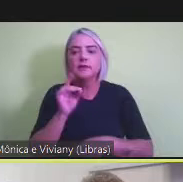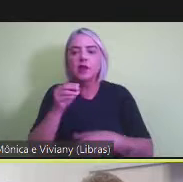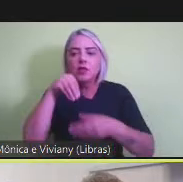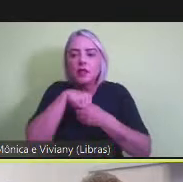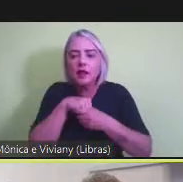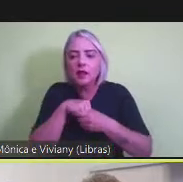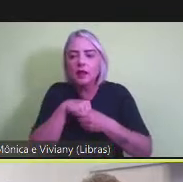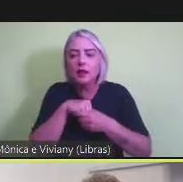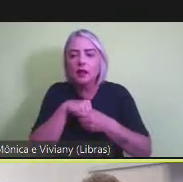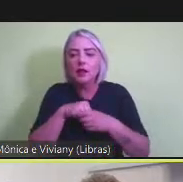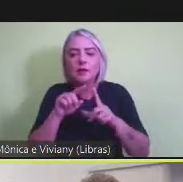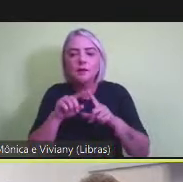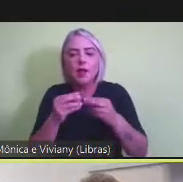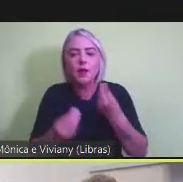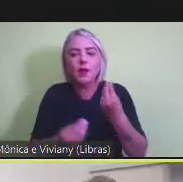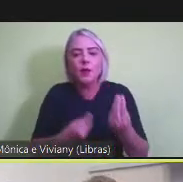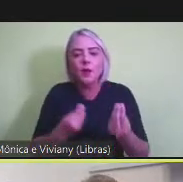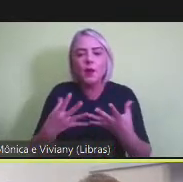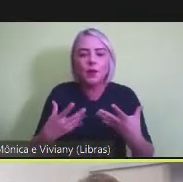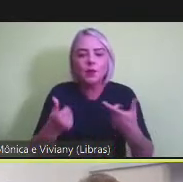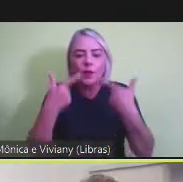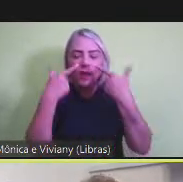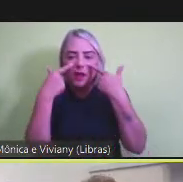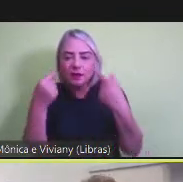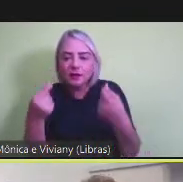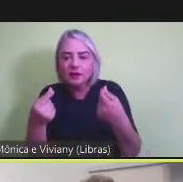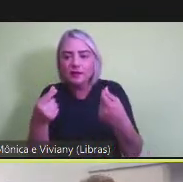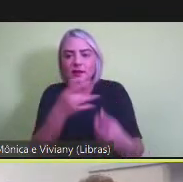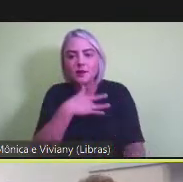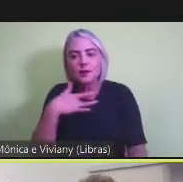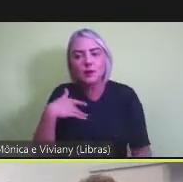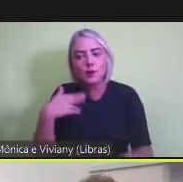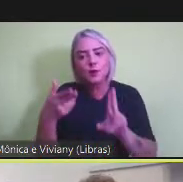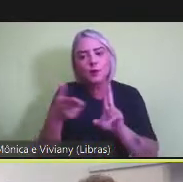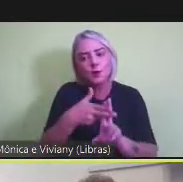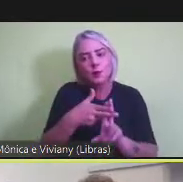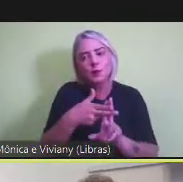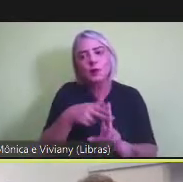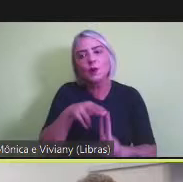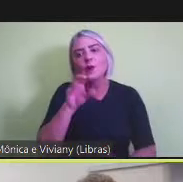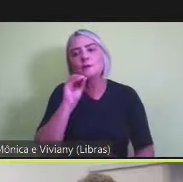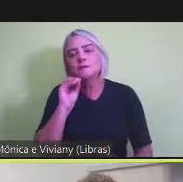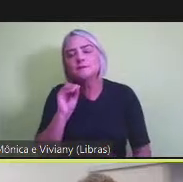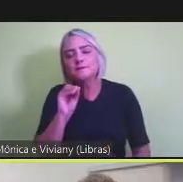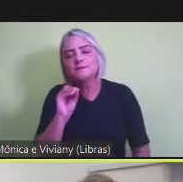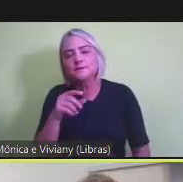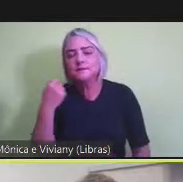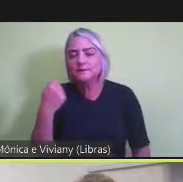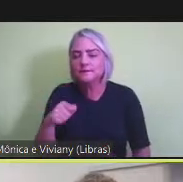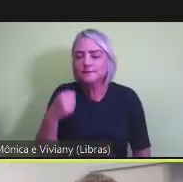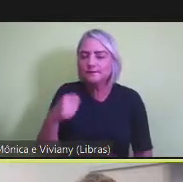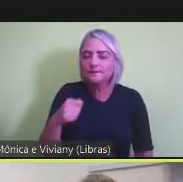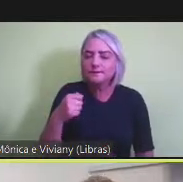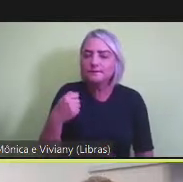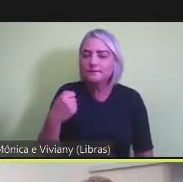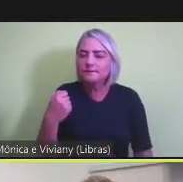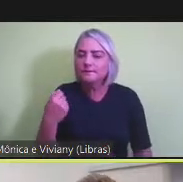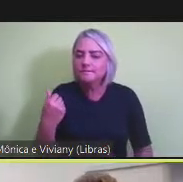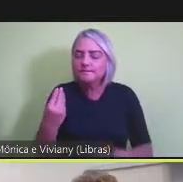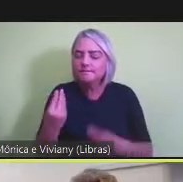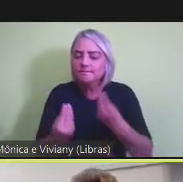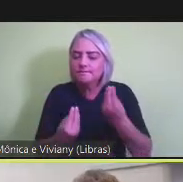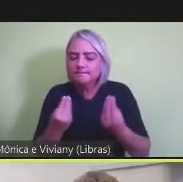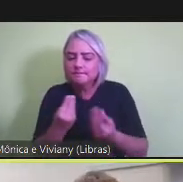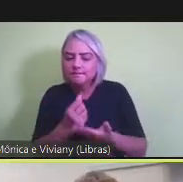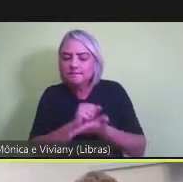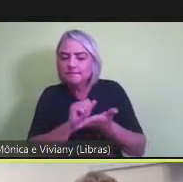only internally, but also all the attention to health, all SUS, it needs, and